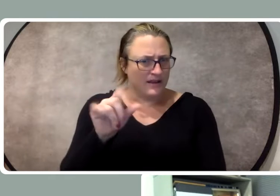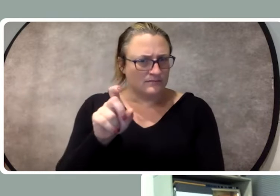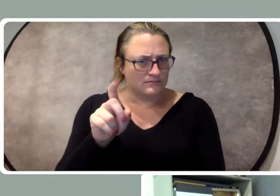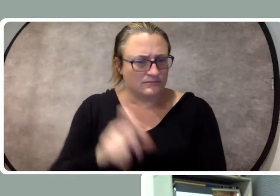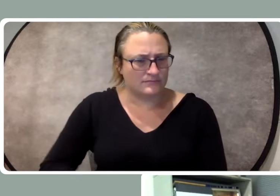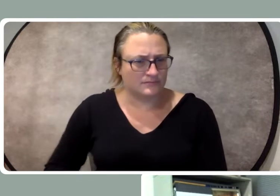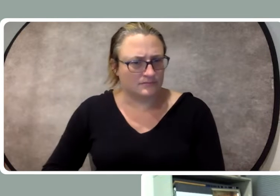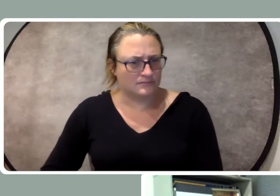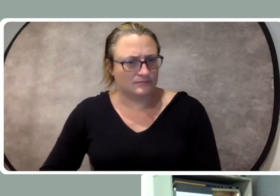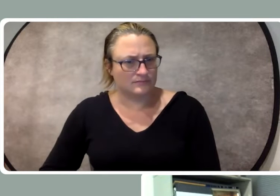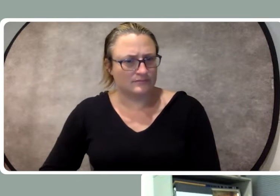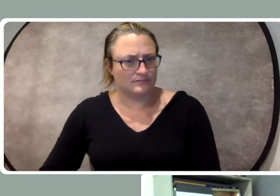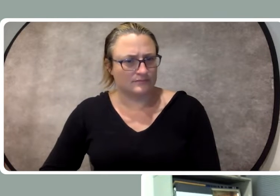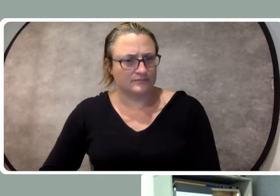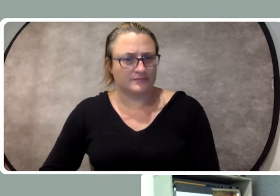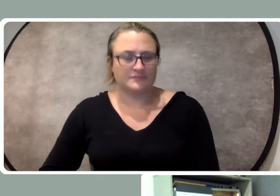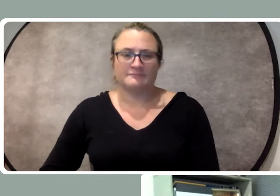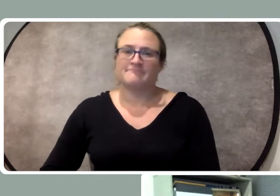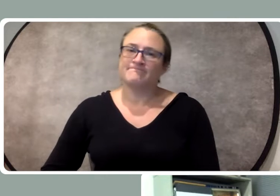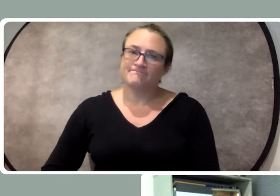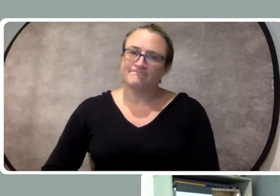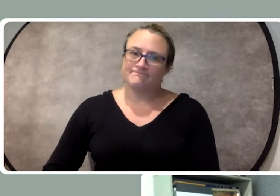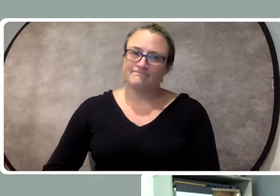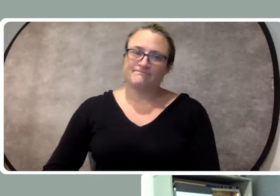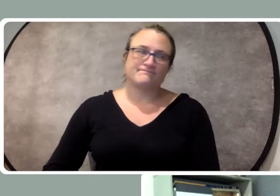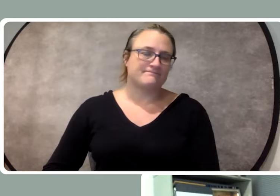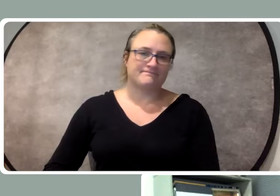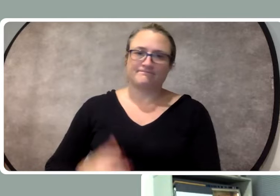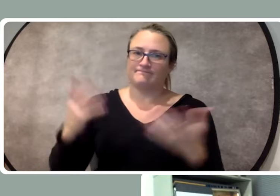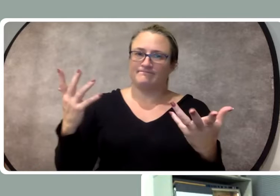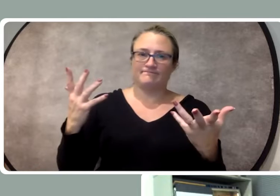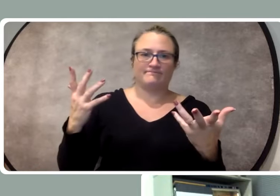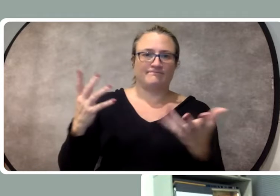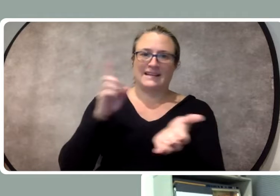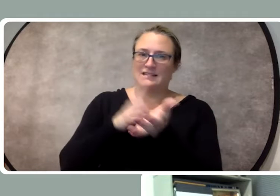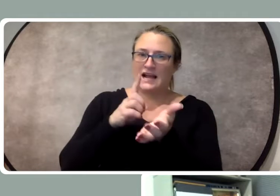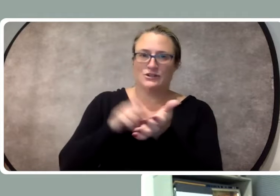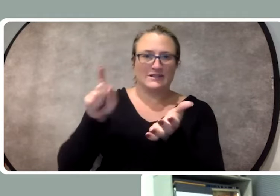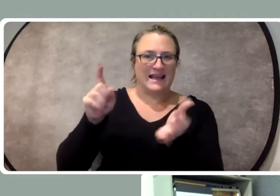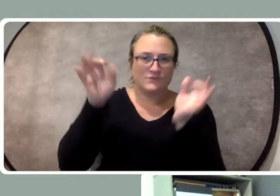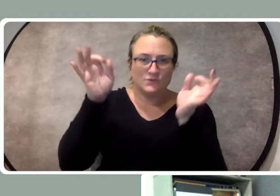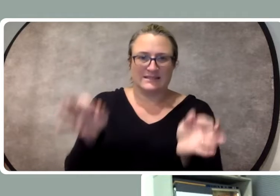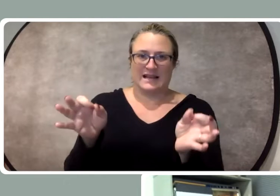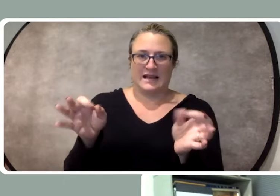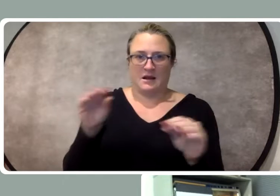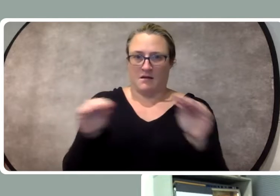So these are judgment calls that we make clinically.